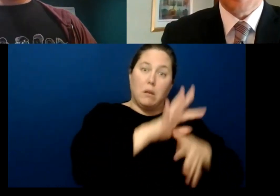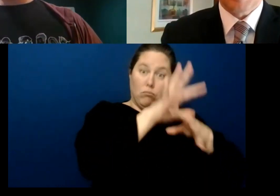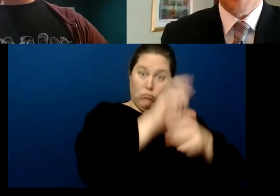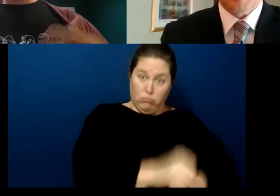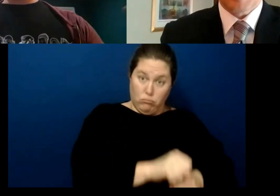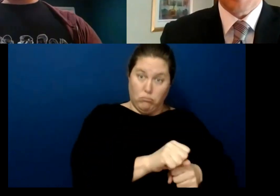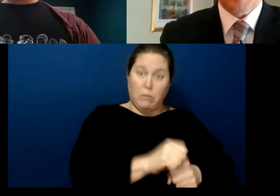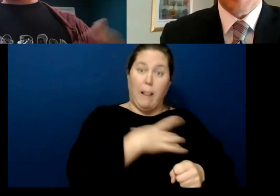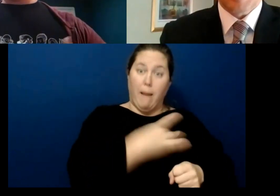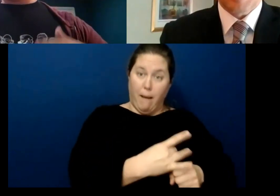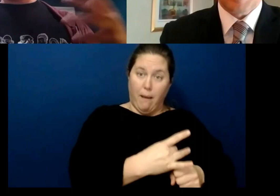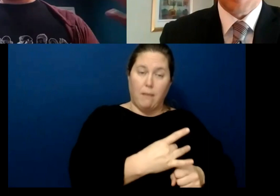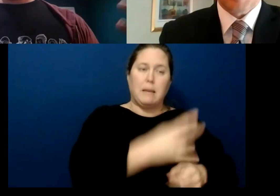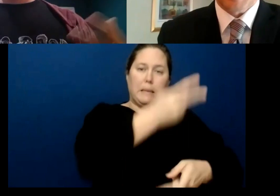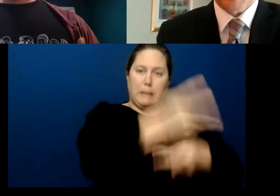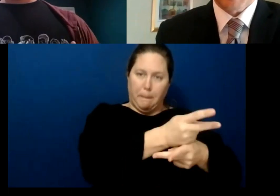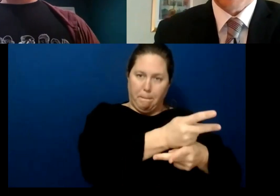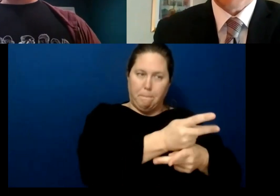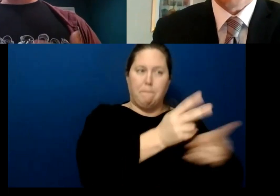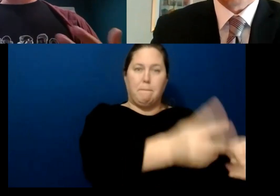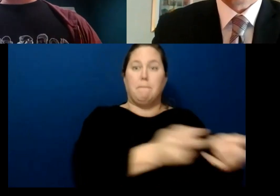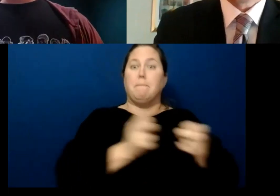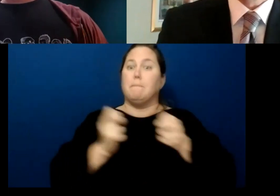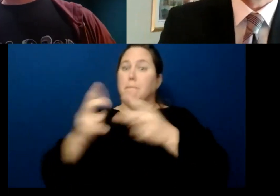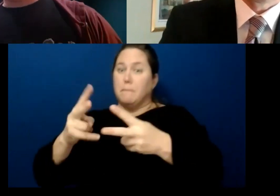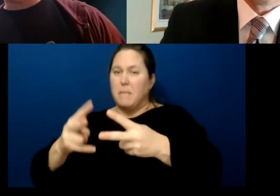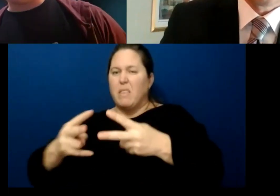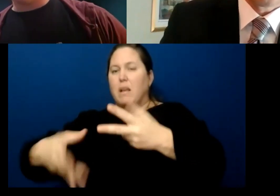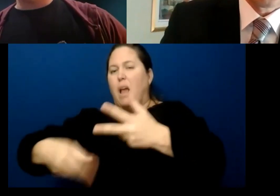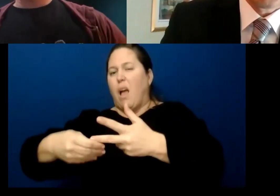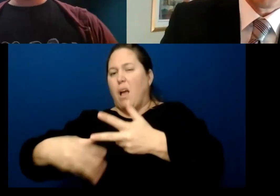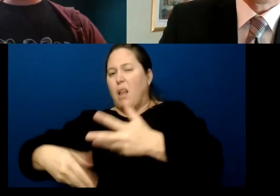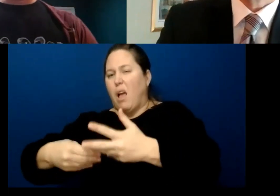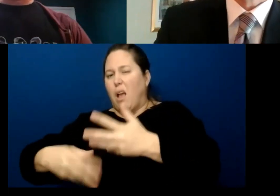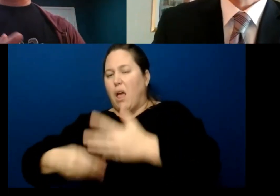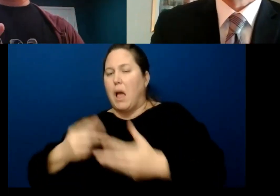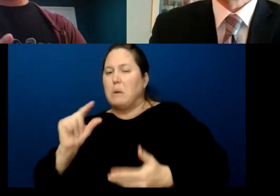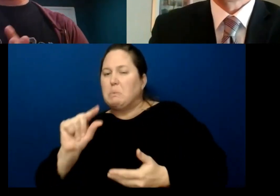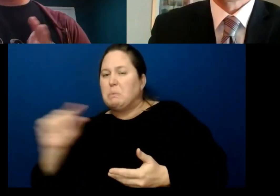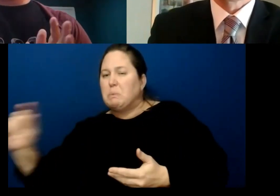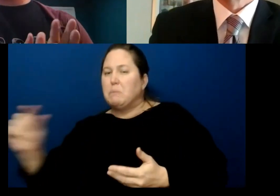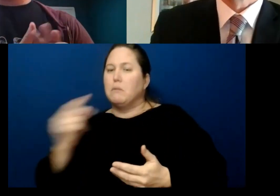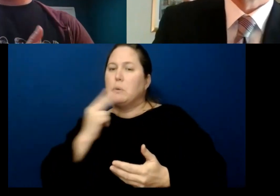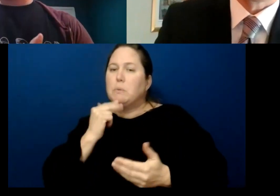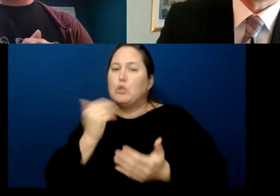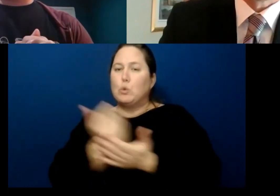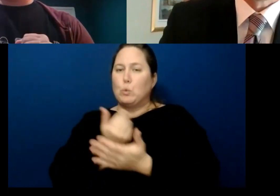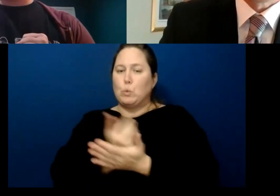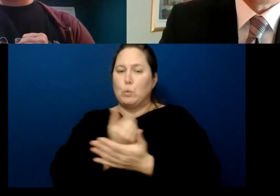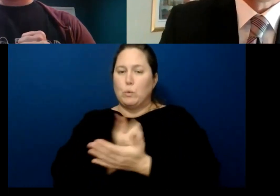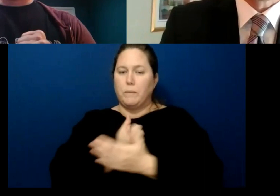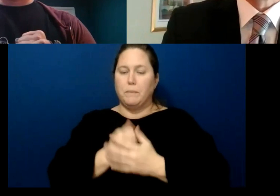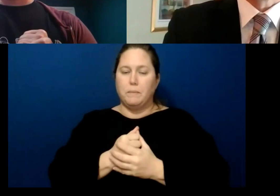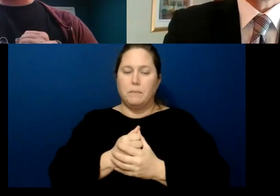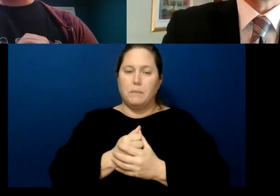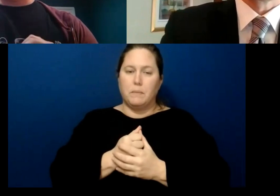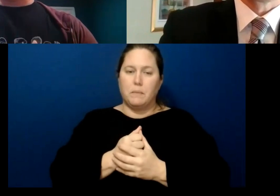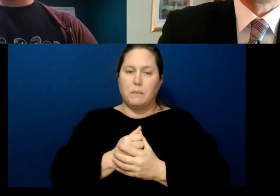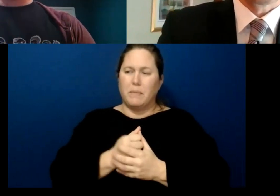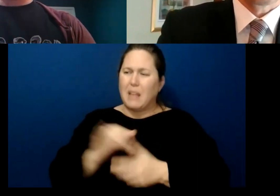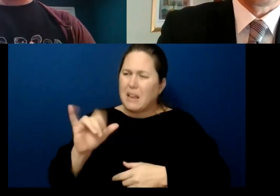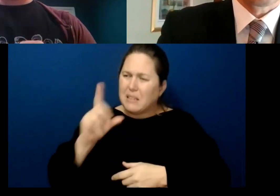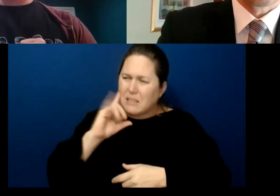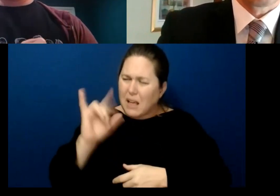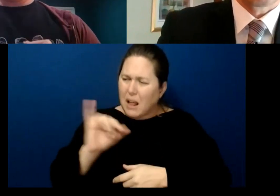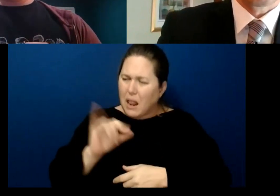experience instead of having a million new things thrown at them and have it be overwhelming. And then I'd say it sounded like he was talking about some of the grind that's